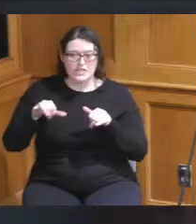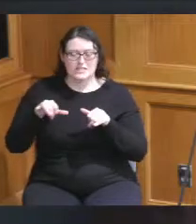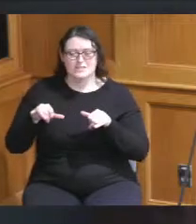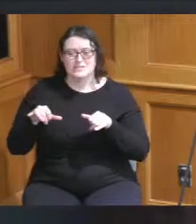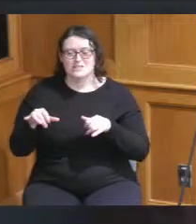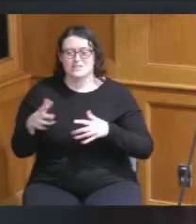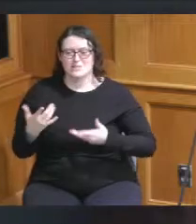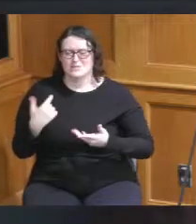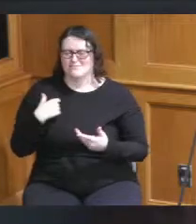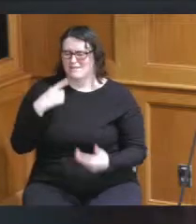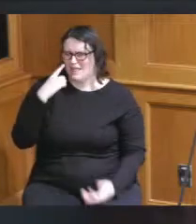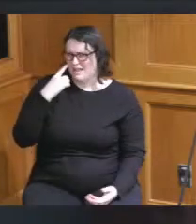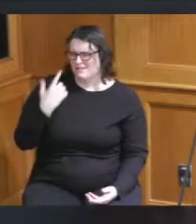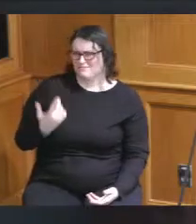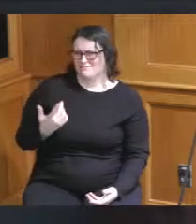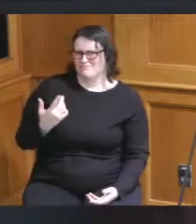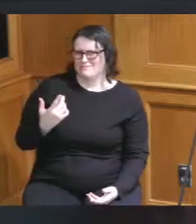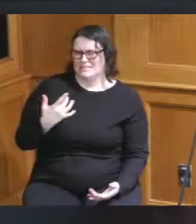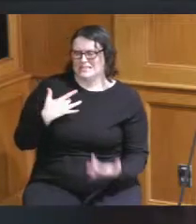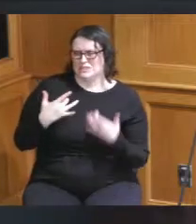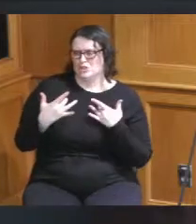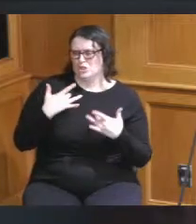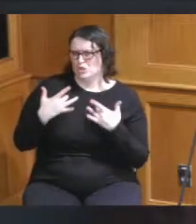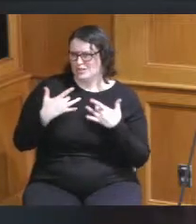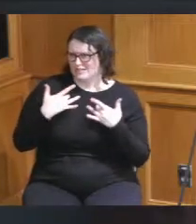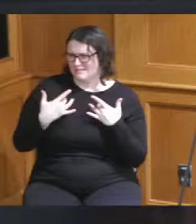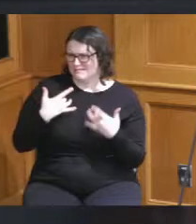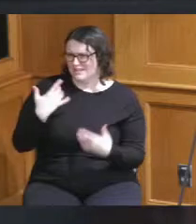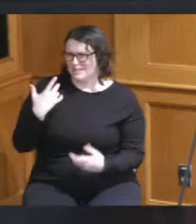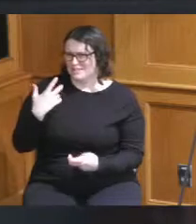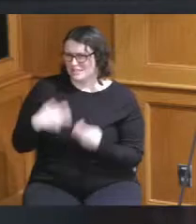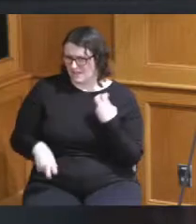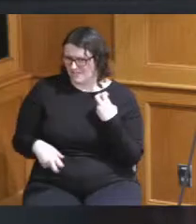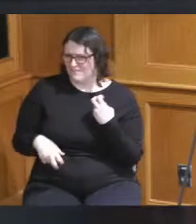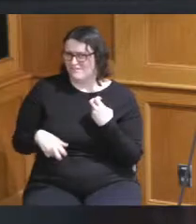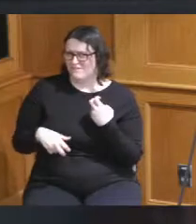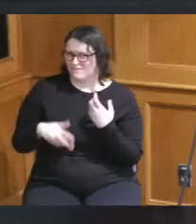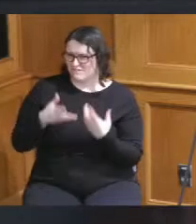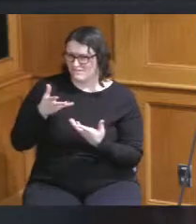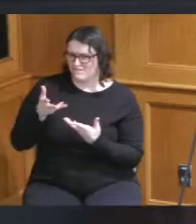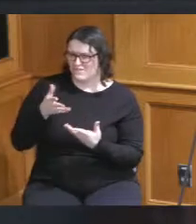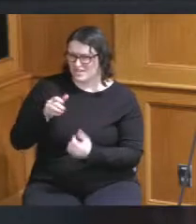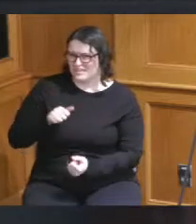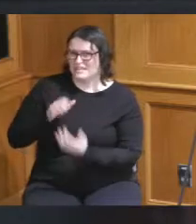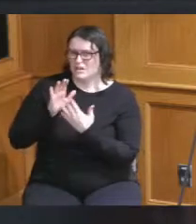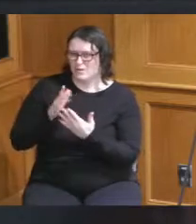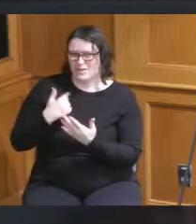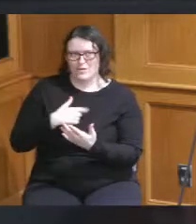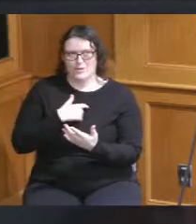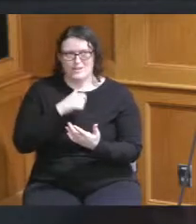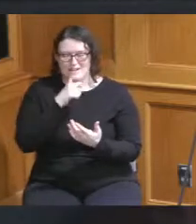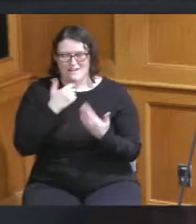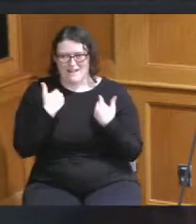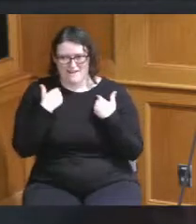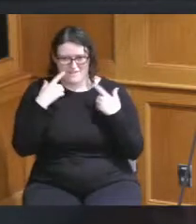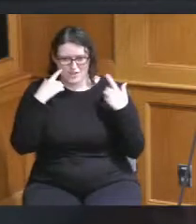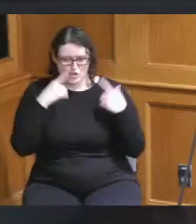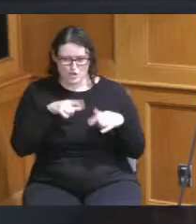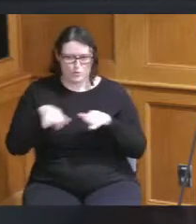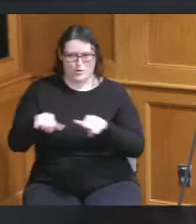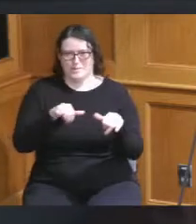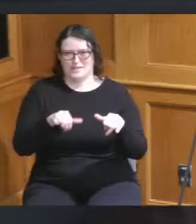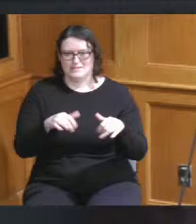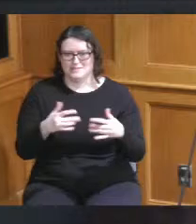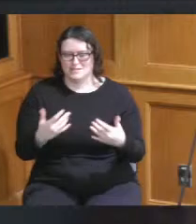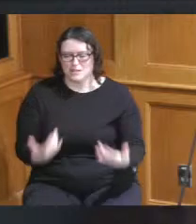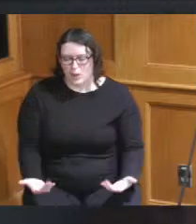which I frankly find to be troubling and difficult to deal with, because that's then, we didn't have consensus. And so while there were